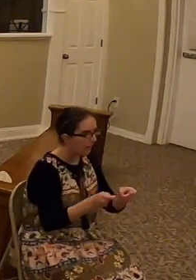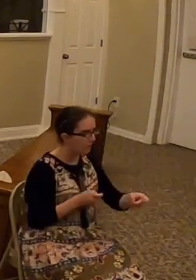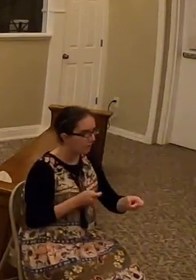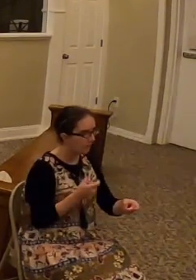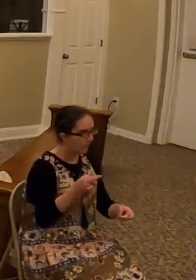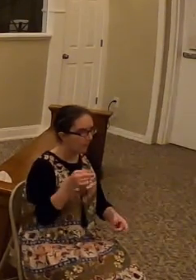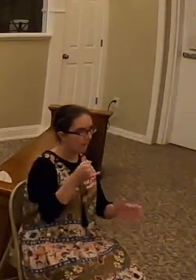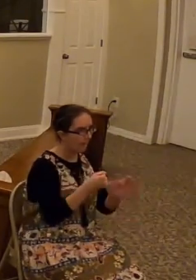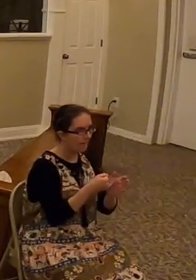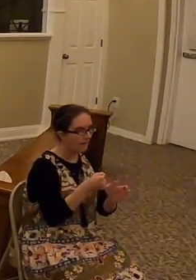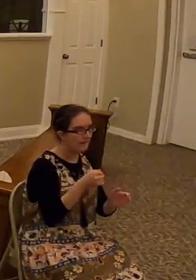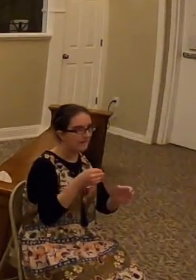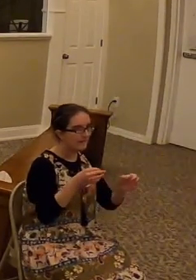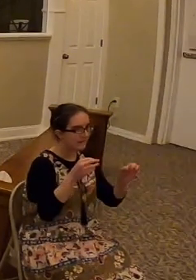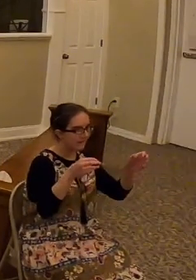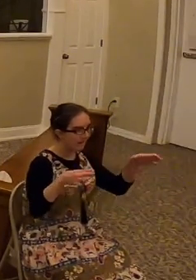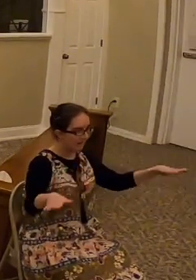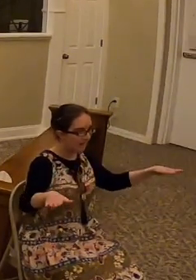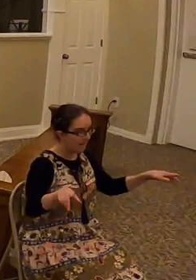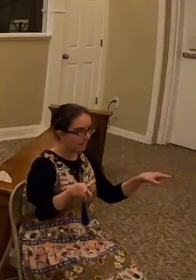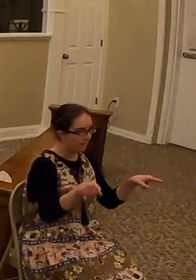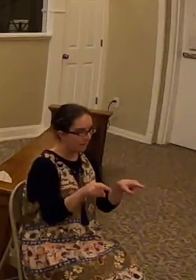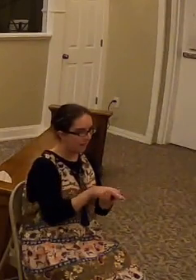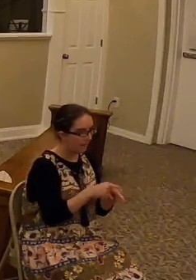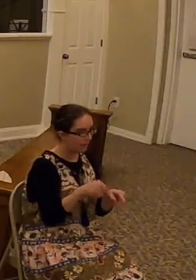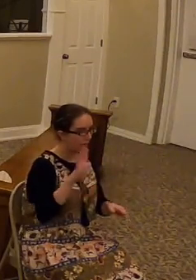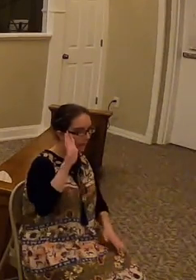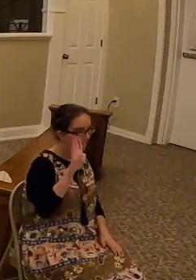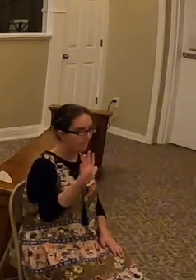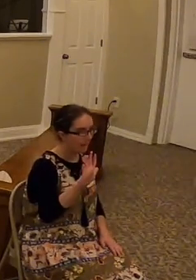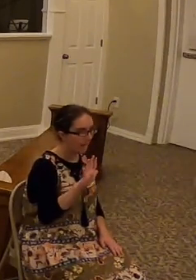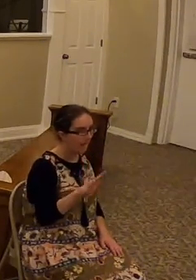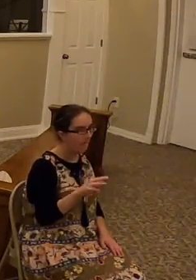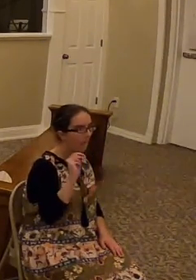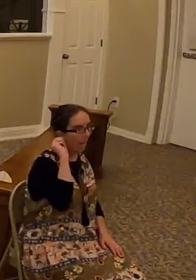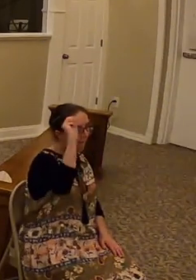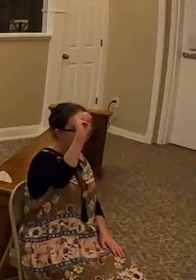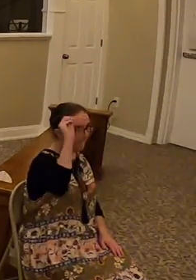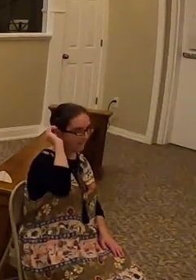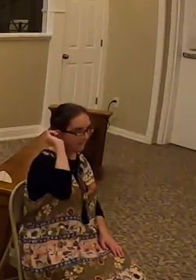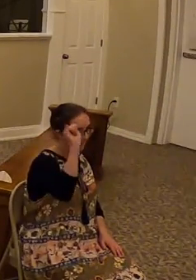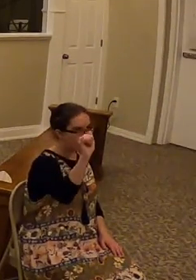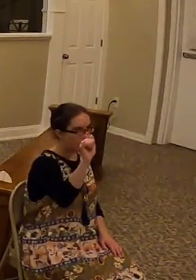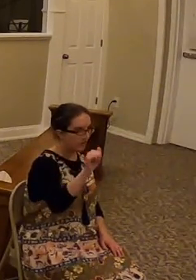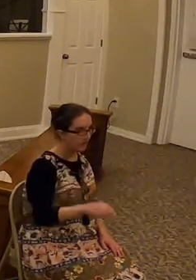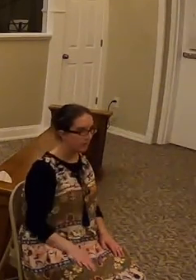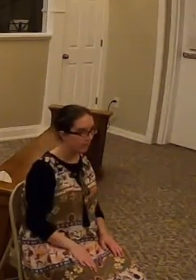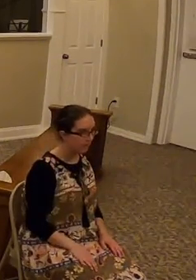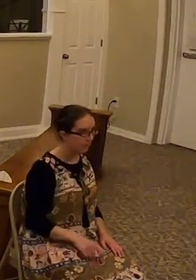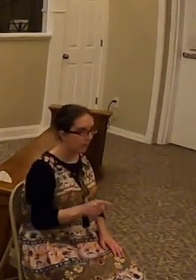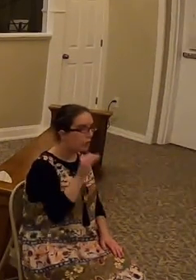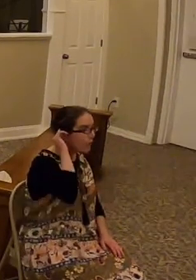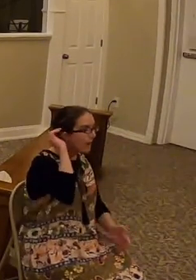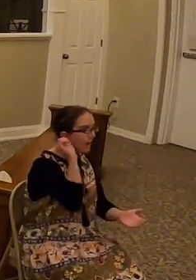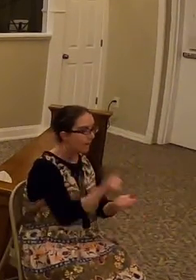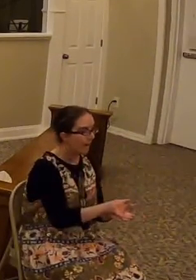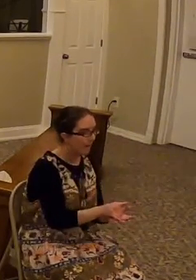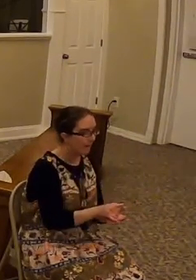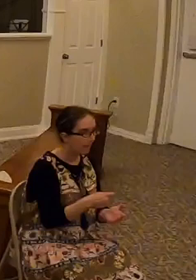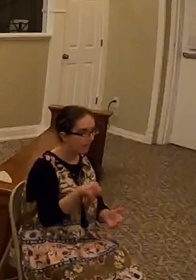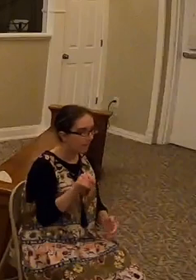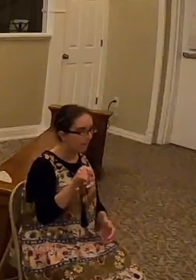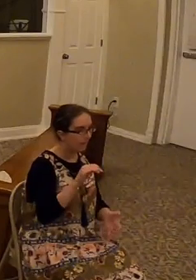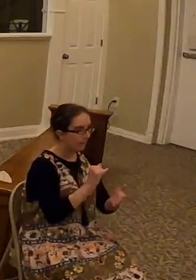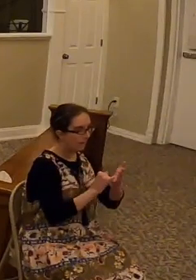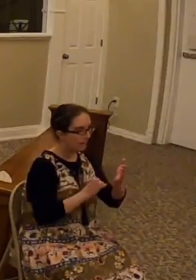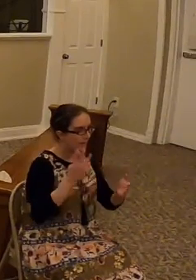control of its flight, can be likened to the 5-fold ministry. Yeah. Amen. As you hear that,